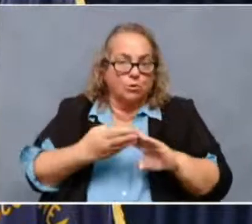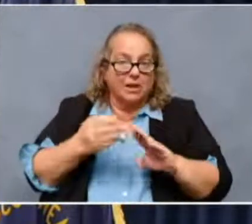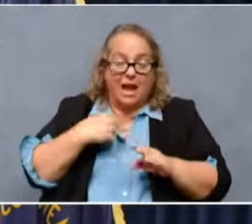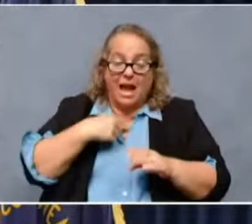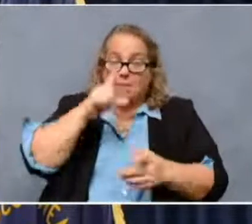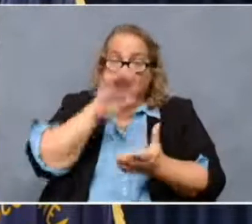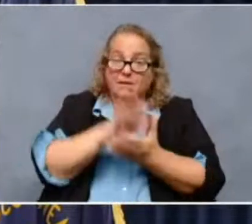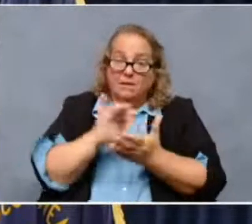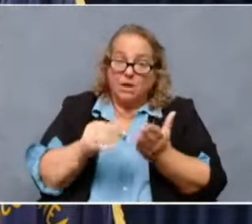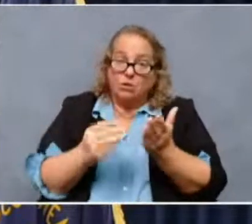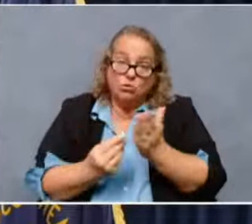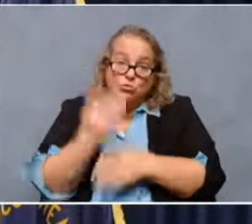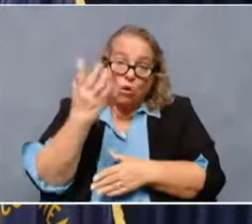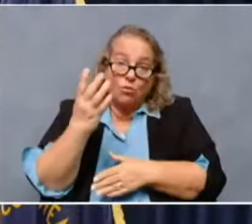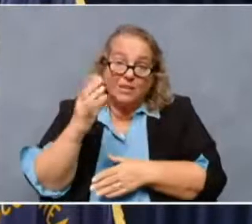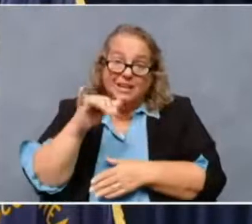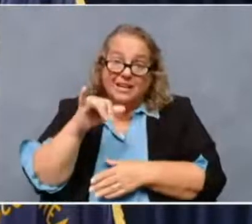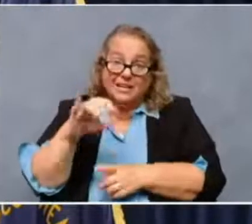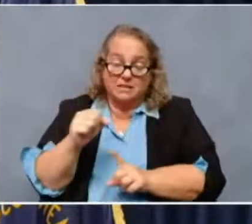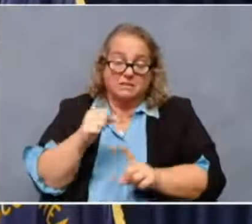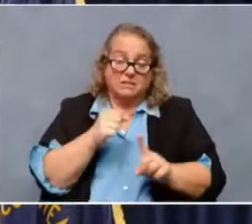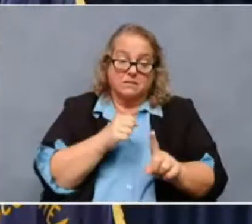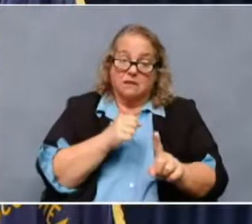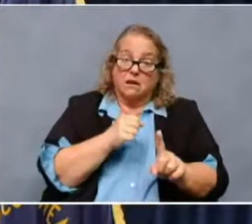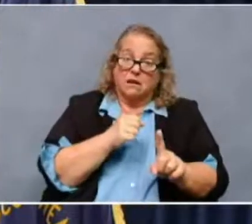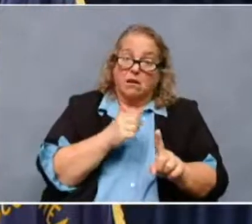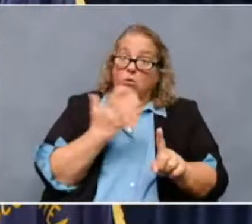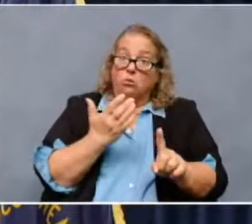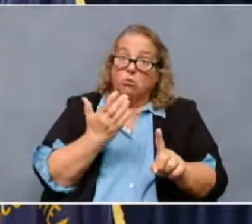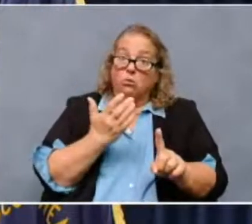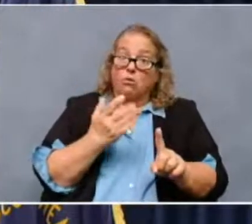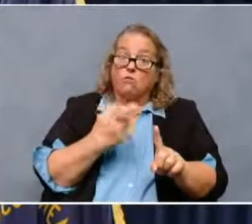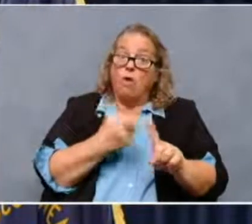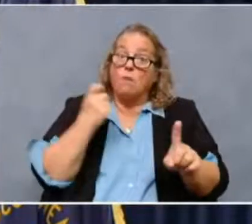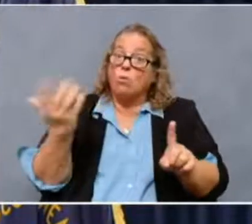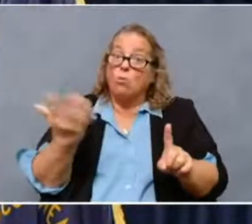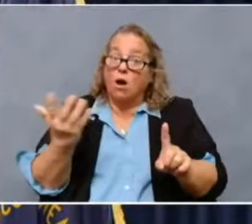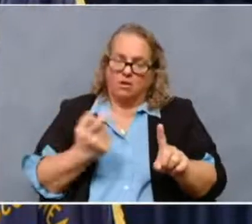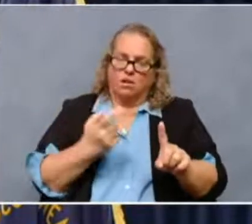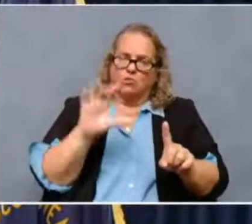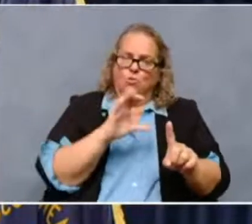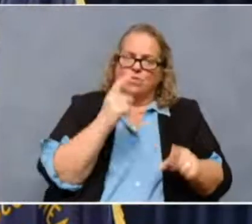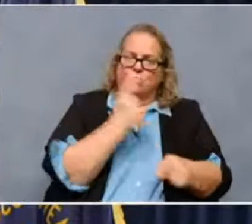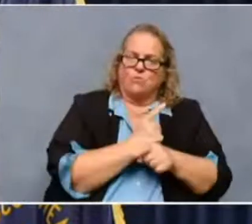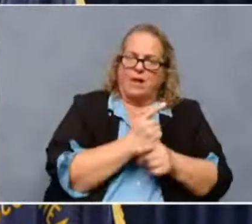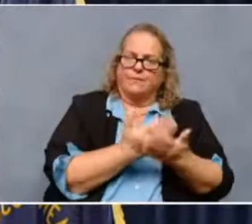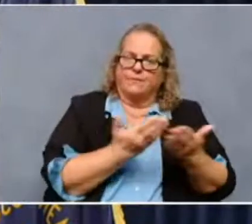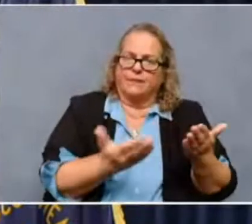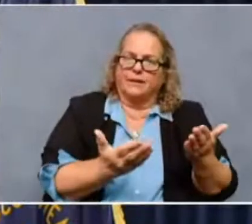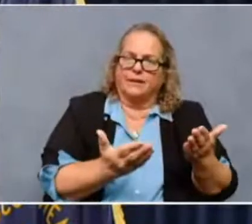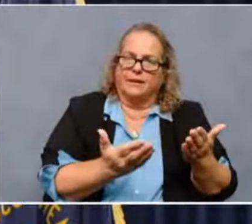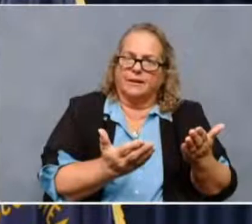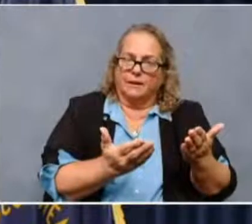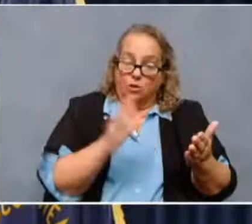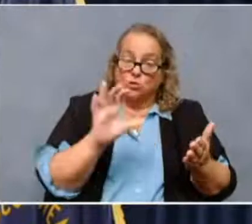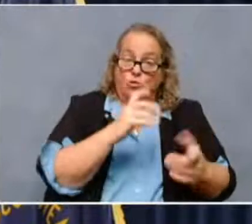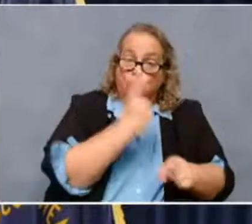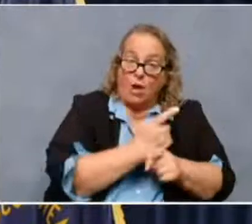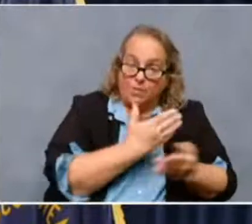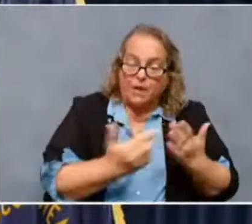a byproduct of doing the right thing. We commit to our clients, we help them to build better